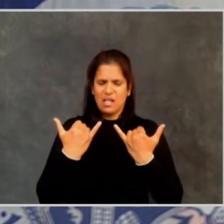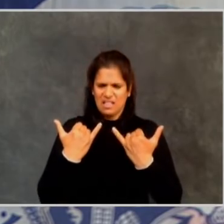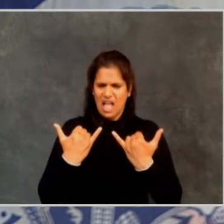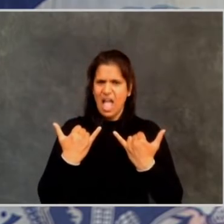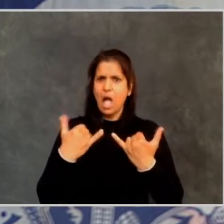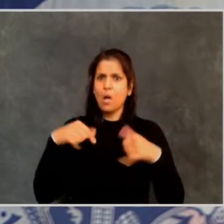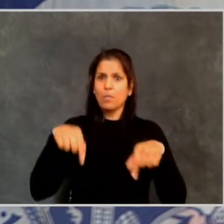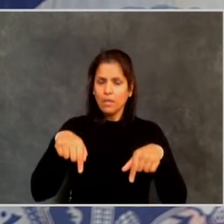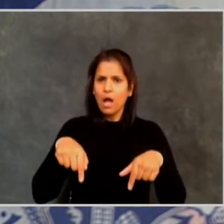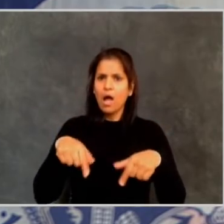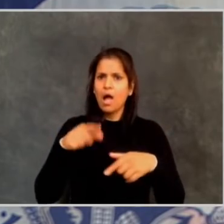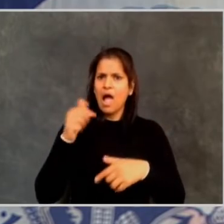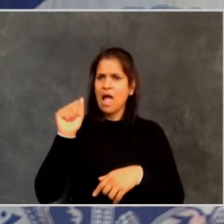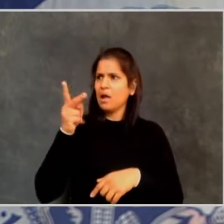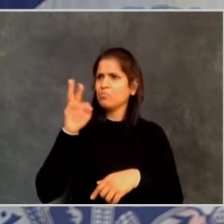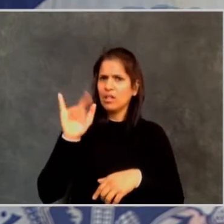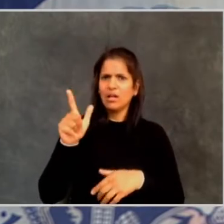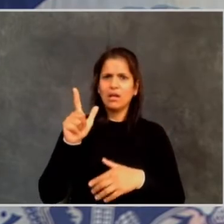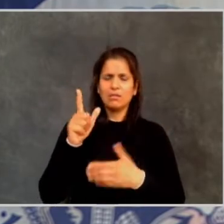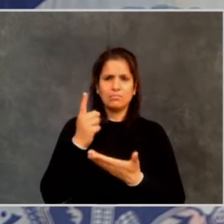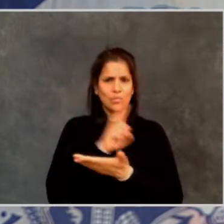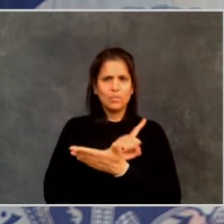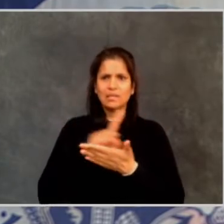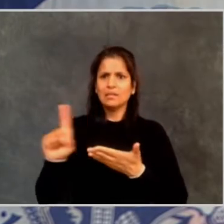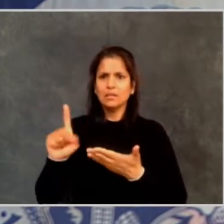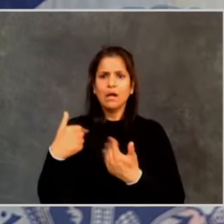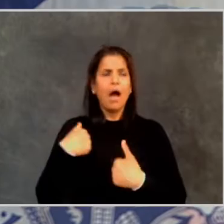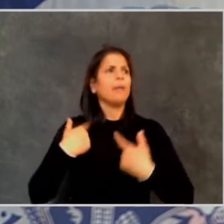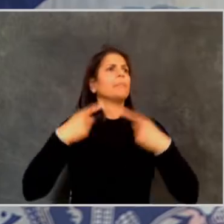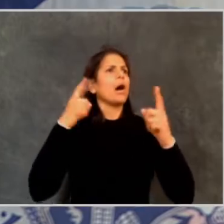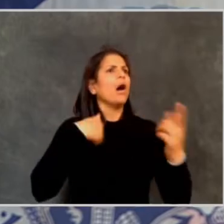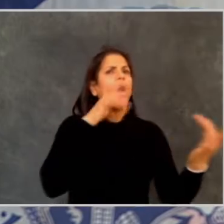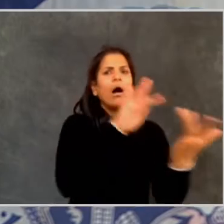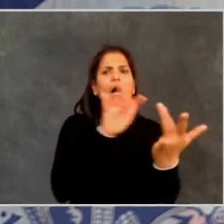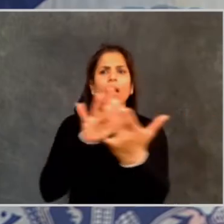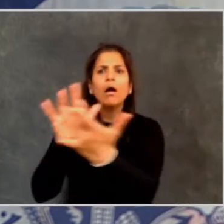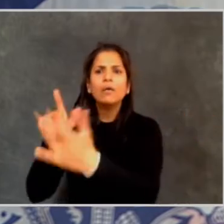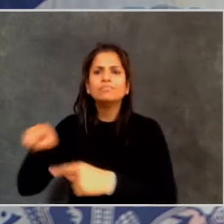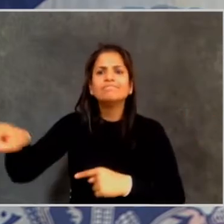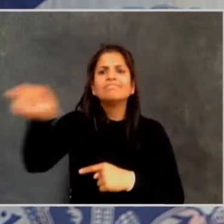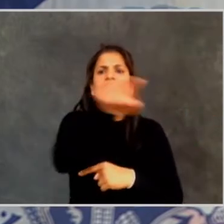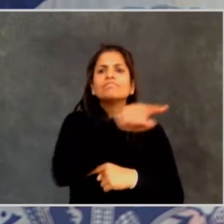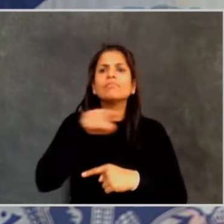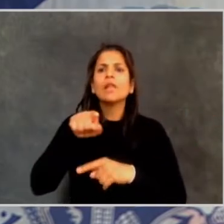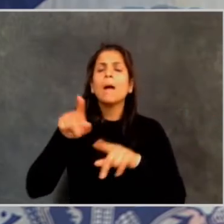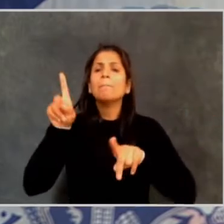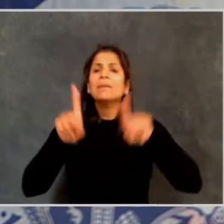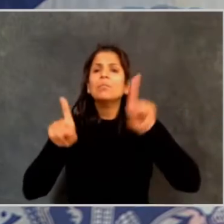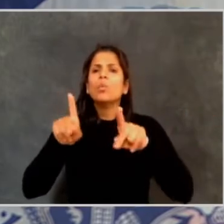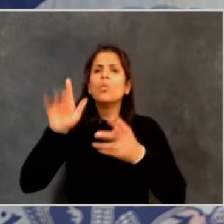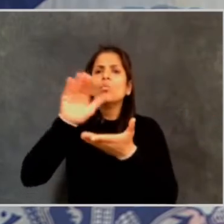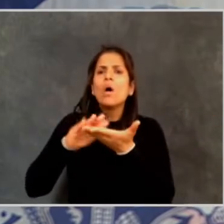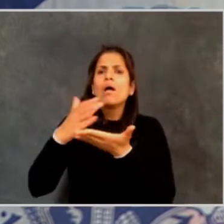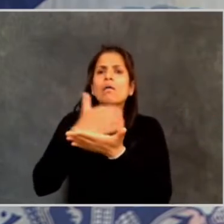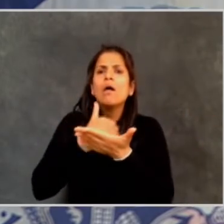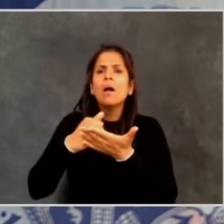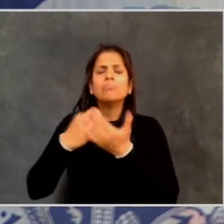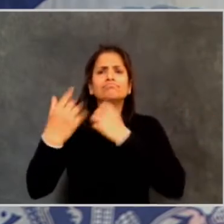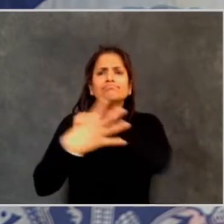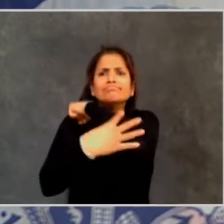centers engaged earlier? It just seems to be a little late compared to how quickly this is moving. Look, this has been